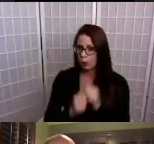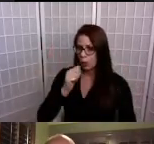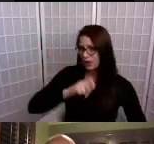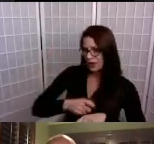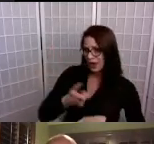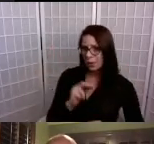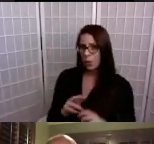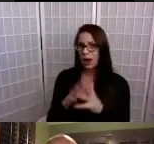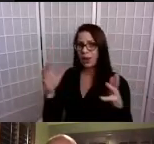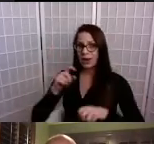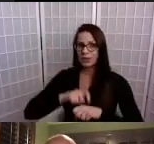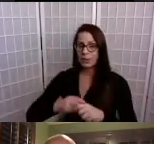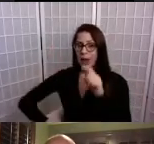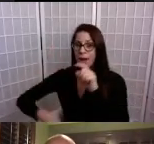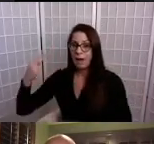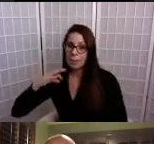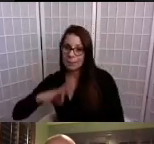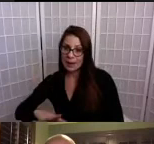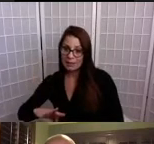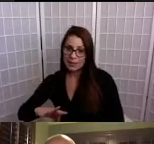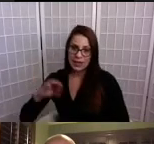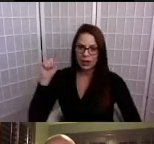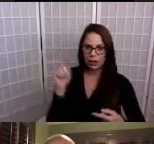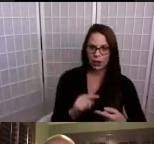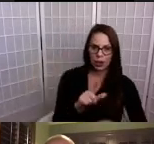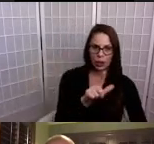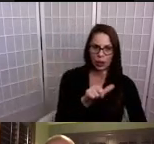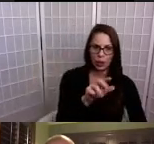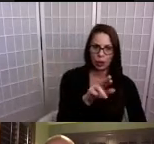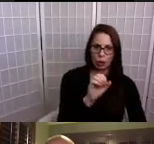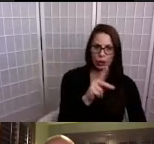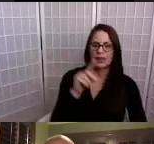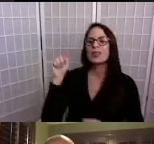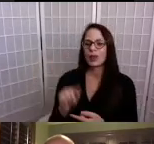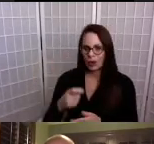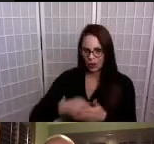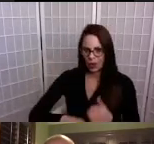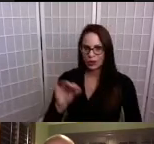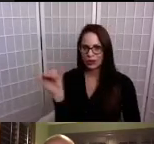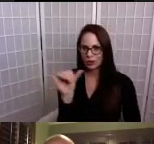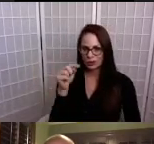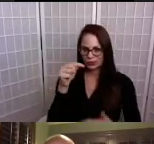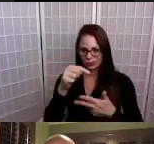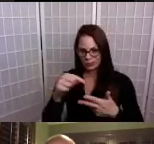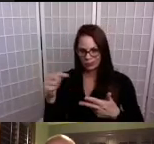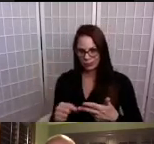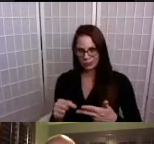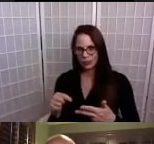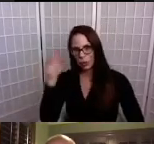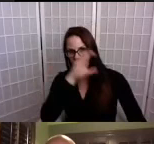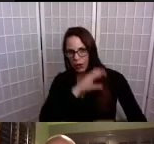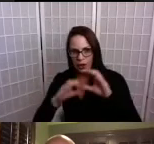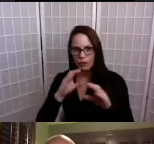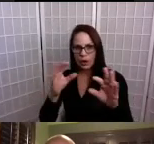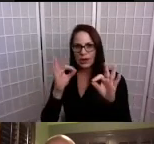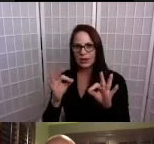high benefit, low risk, we like that, and it would be low cost. So we're looking for that ideal treatment, and that seems